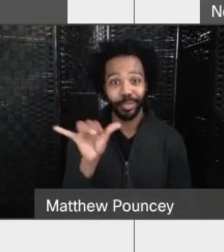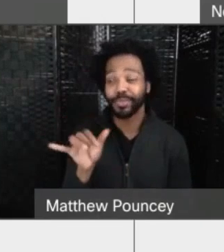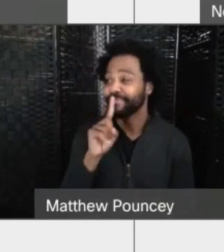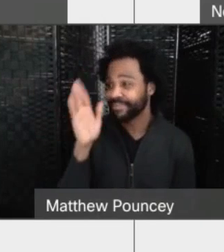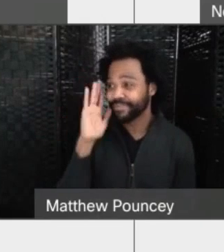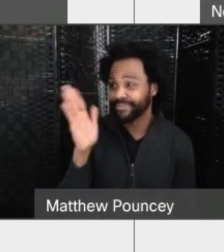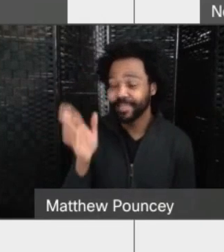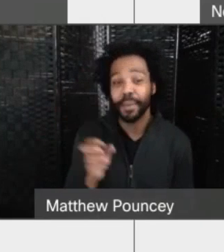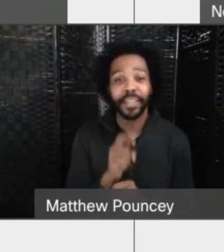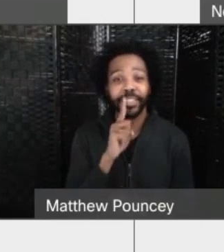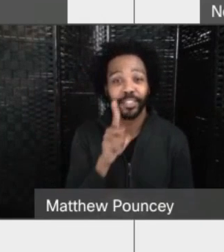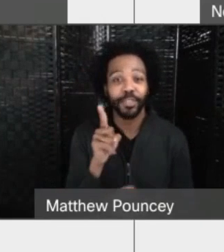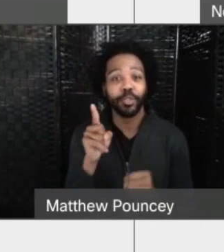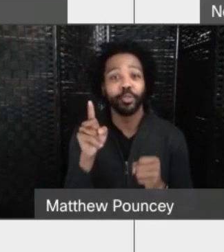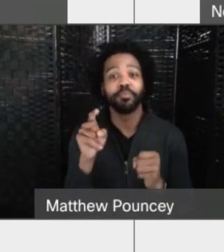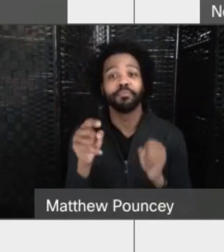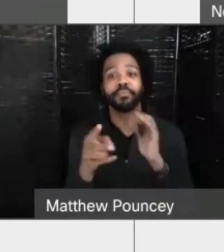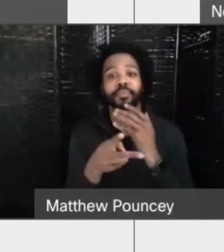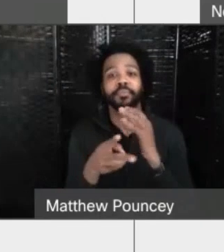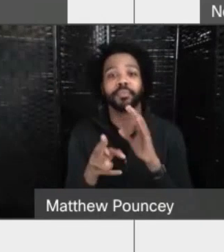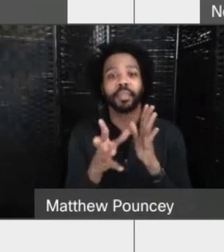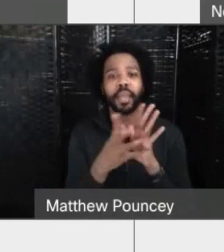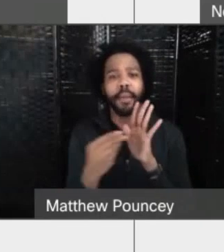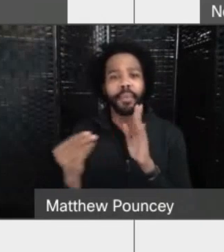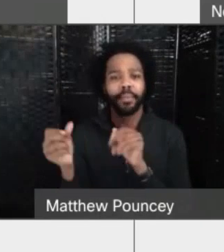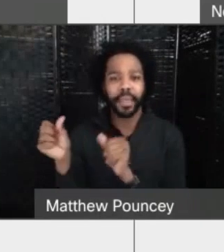People need to copy and paste that link.